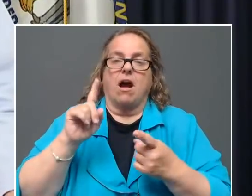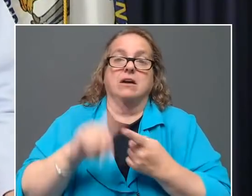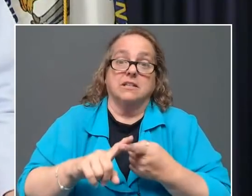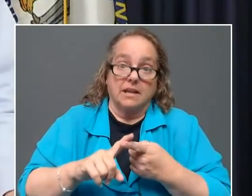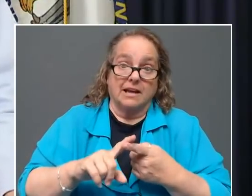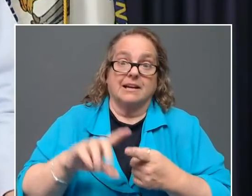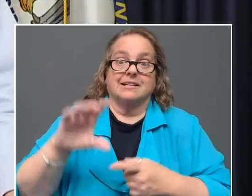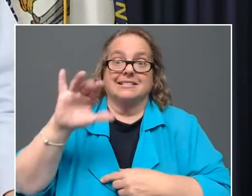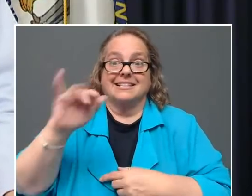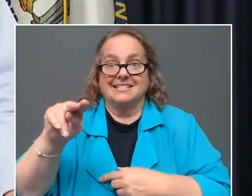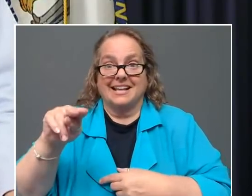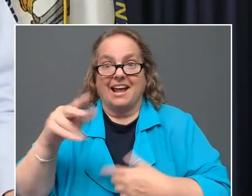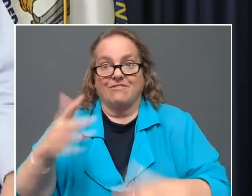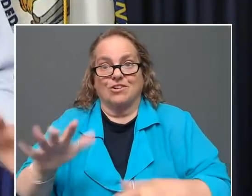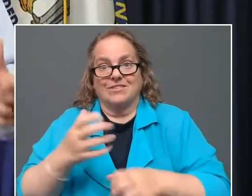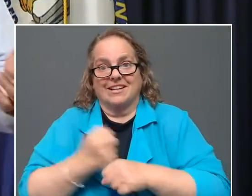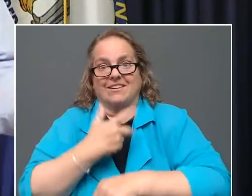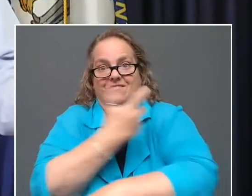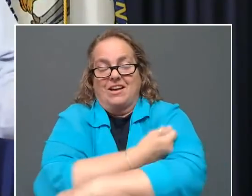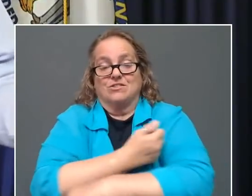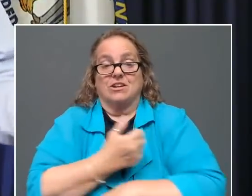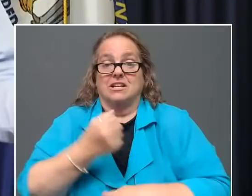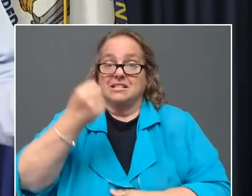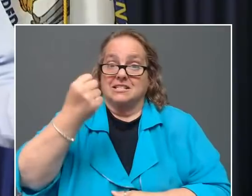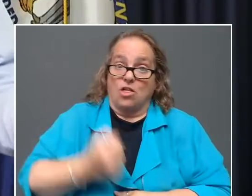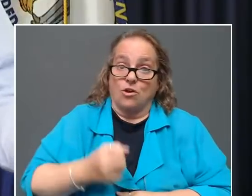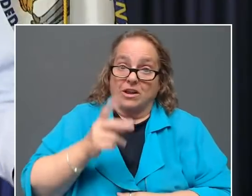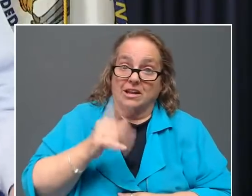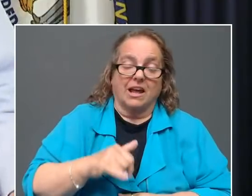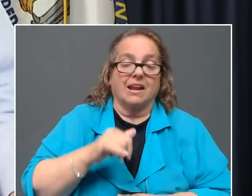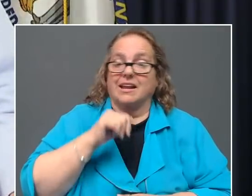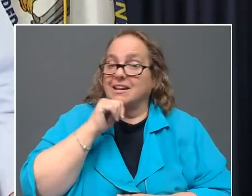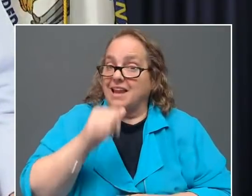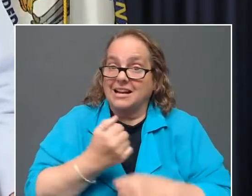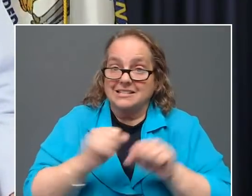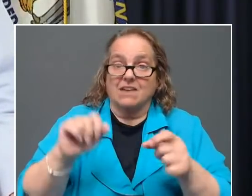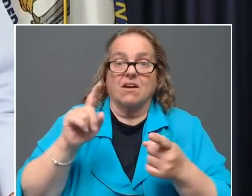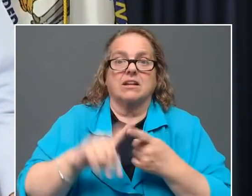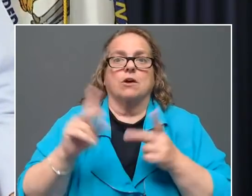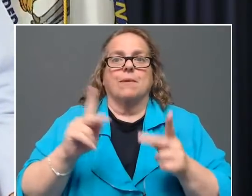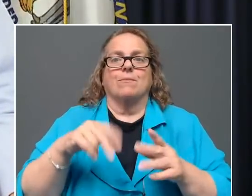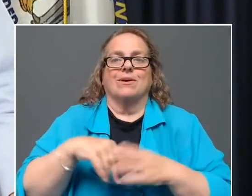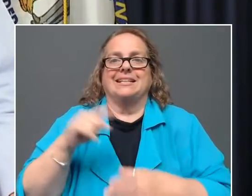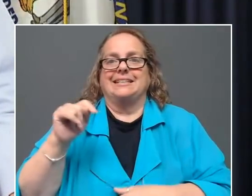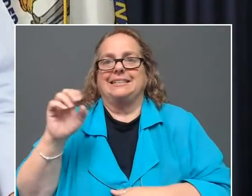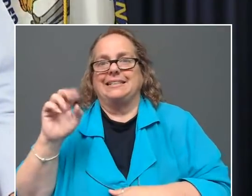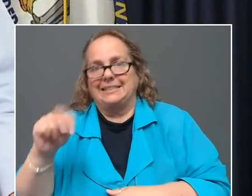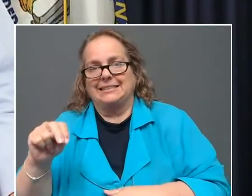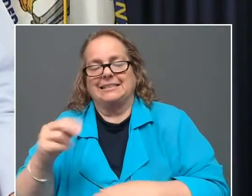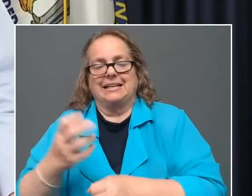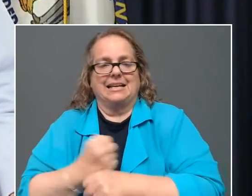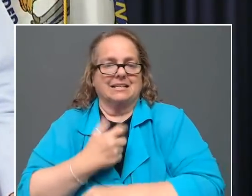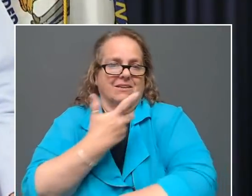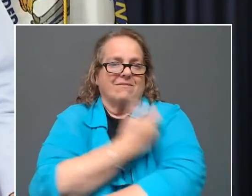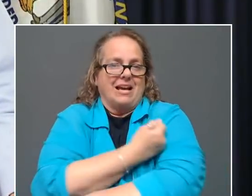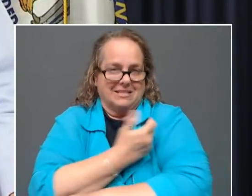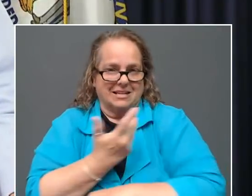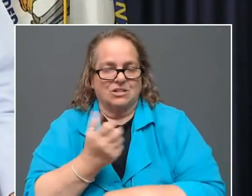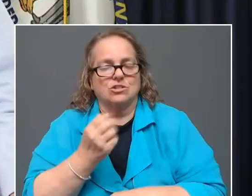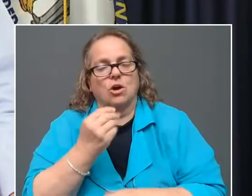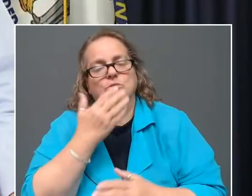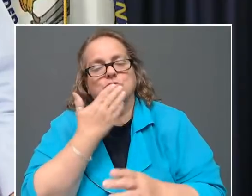vaccinated, and the people of Southern Kentucky aren't safe until the people of Tennessee have been vaccinated. So it's a good point, and